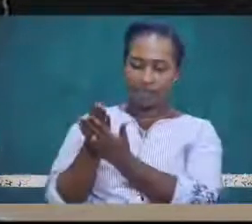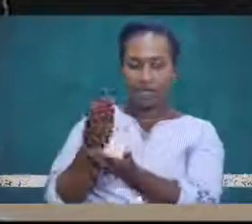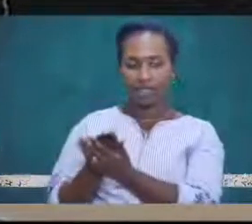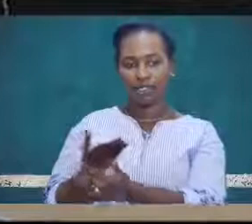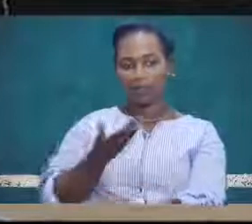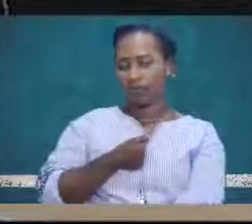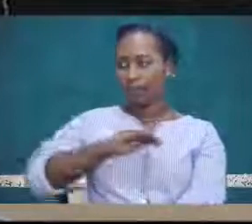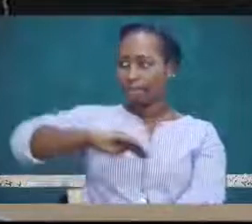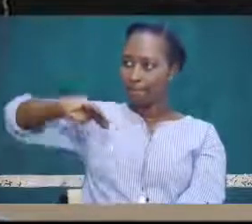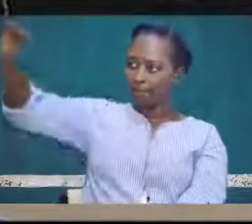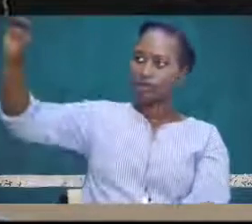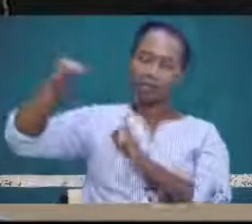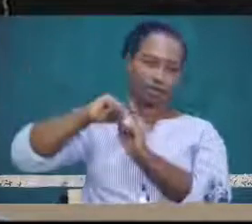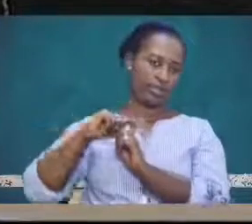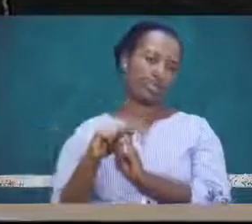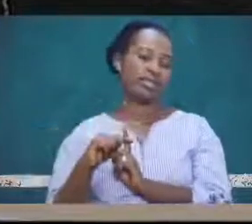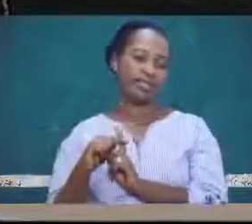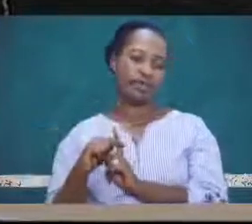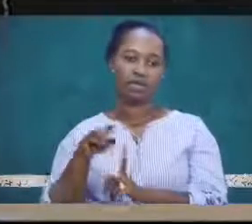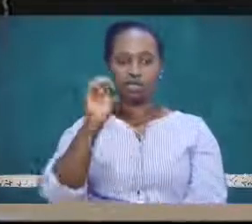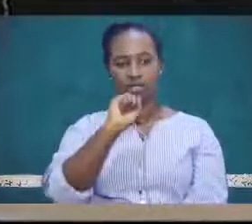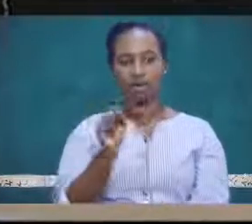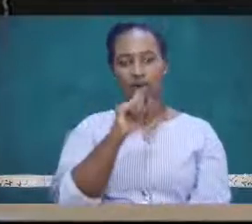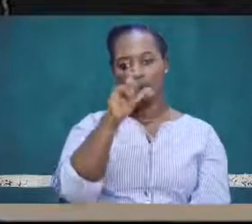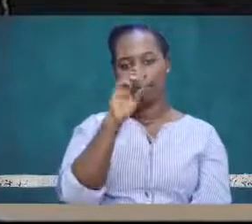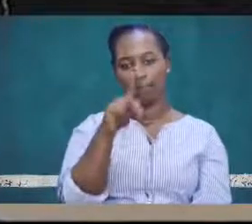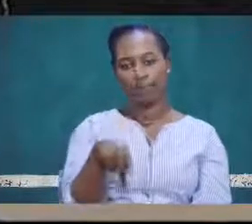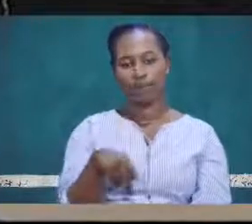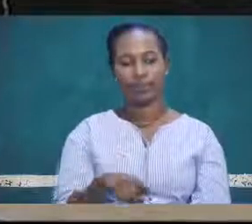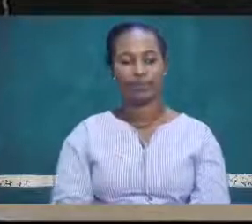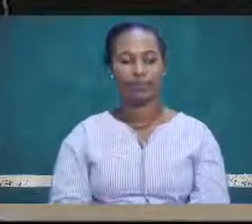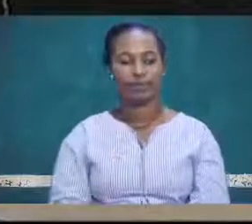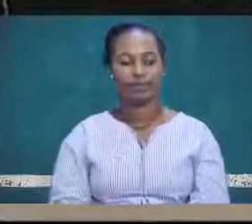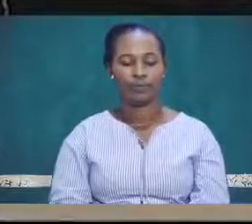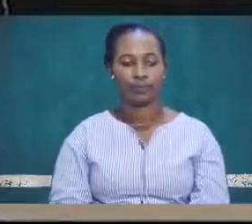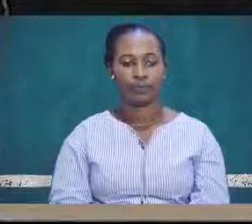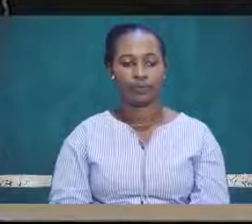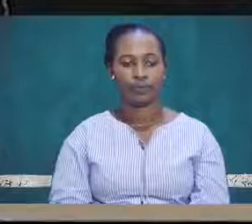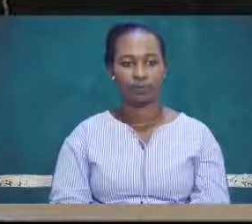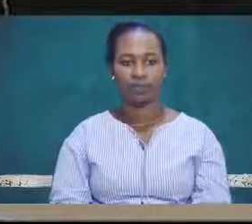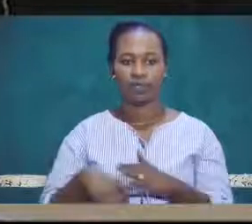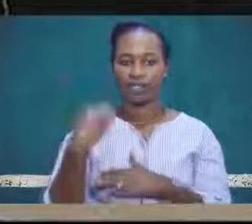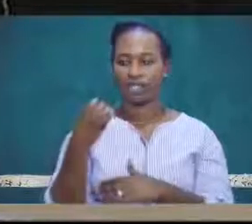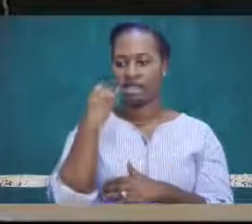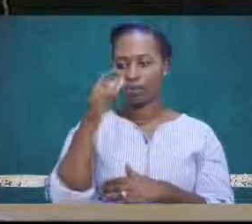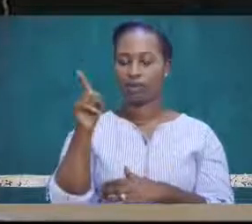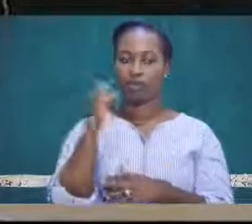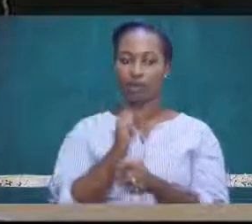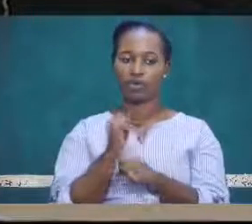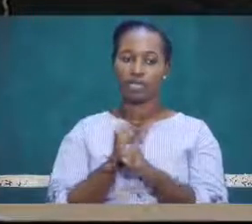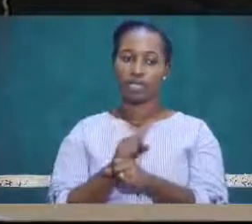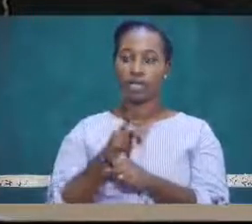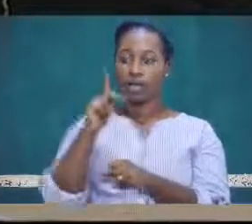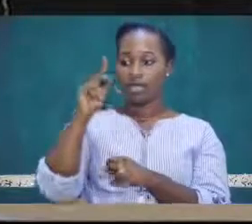have something of this kind. This is a positive slope. This is a positive slope. So here, if you were to do this, then the